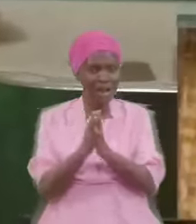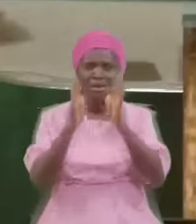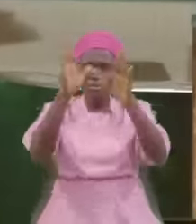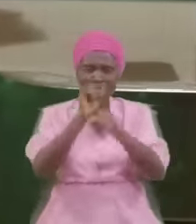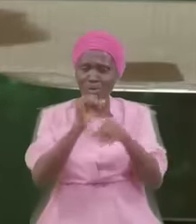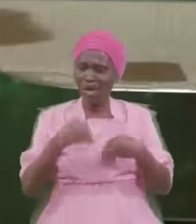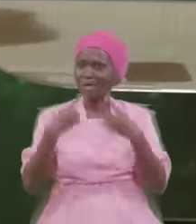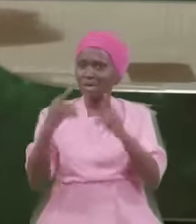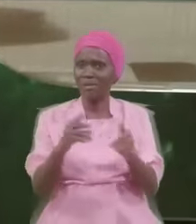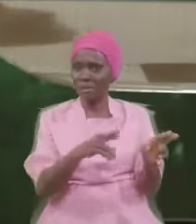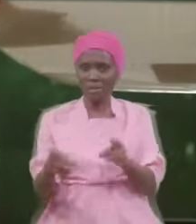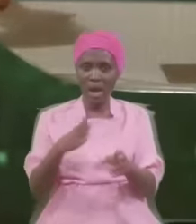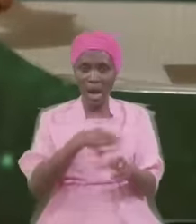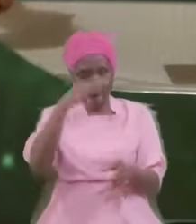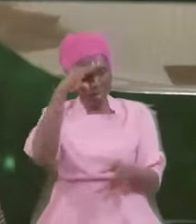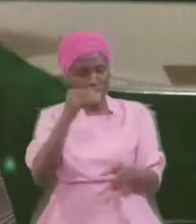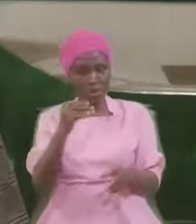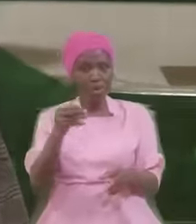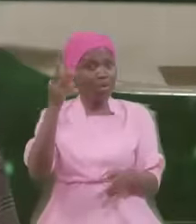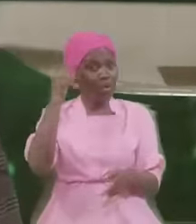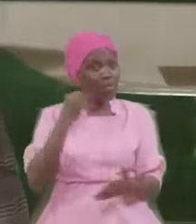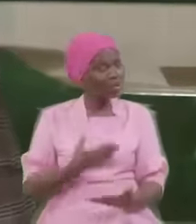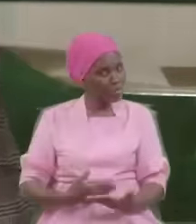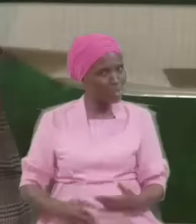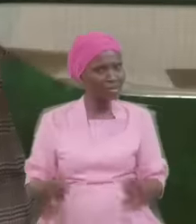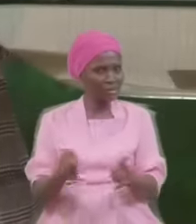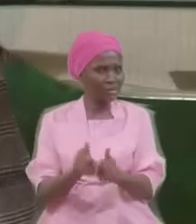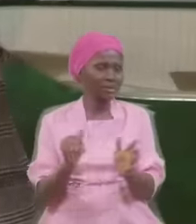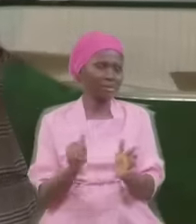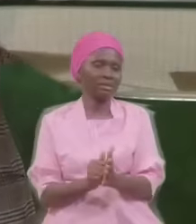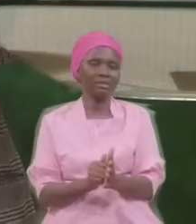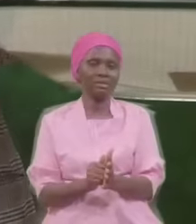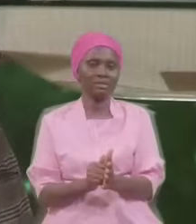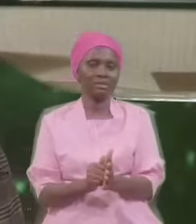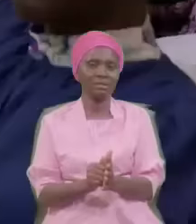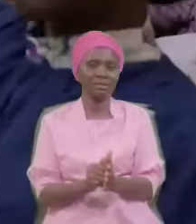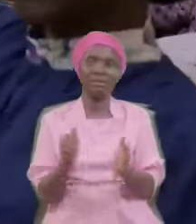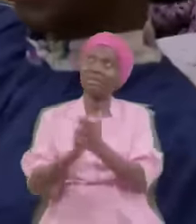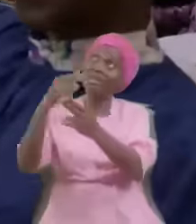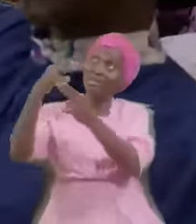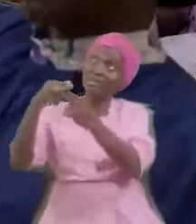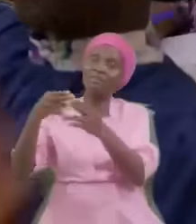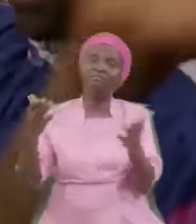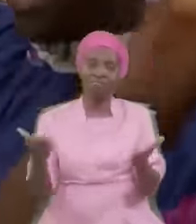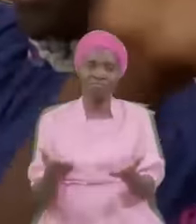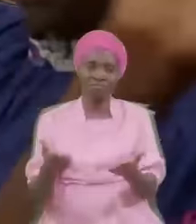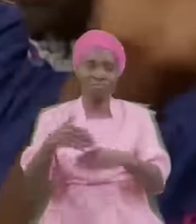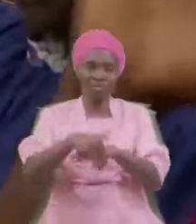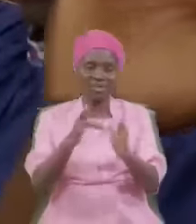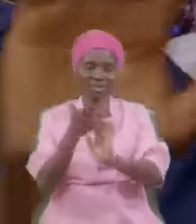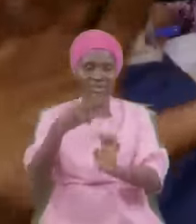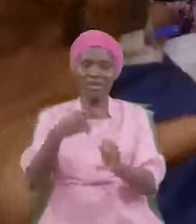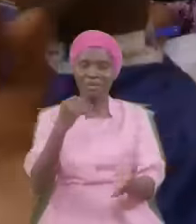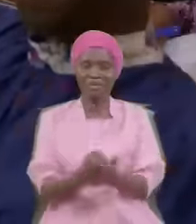and the boy was born that way. That name is here tonight.